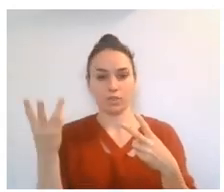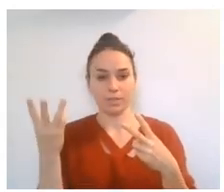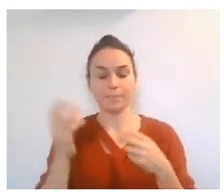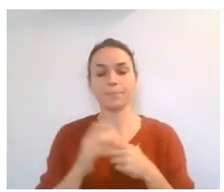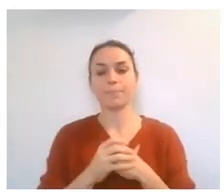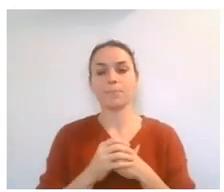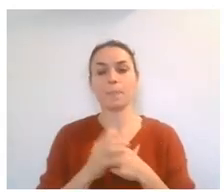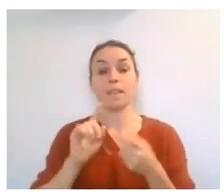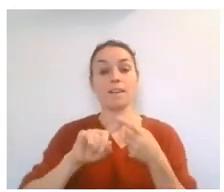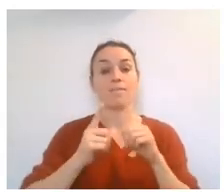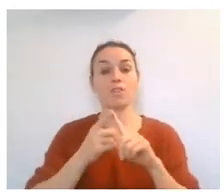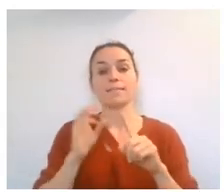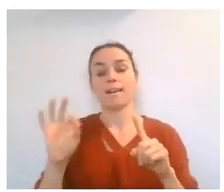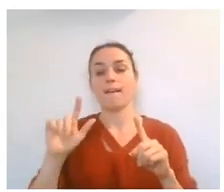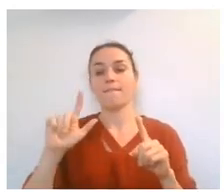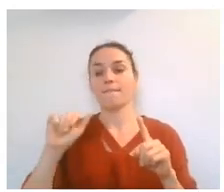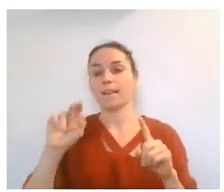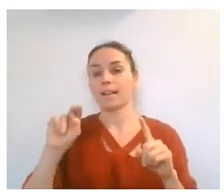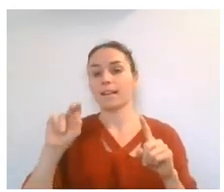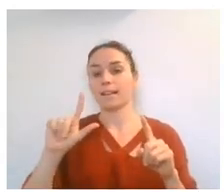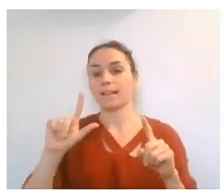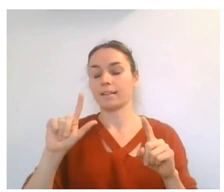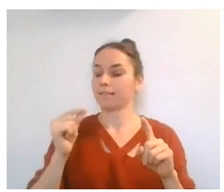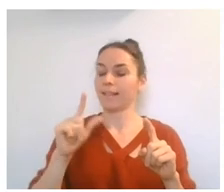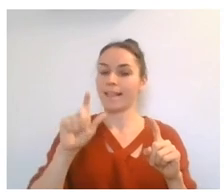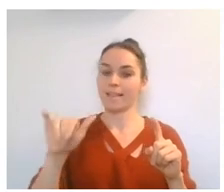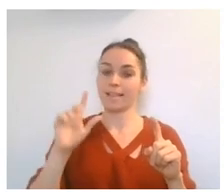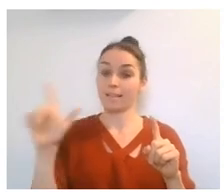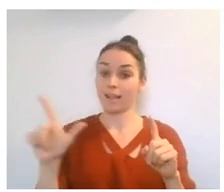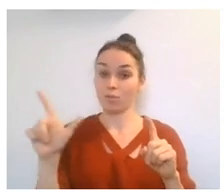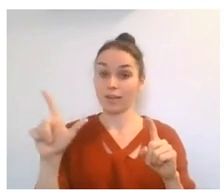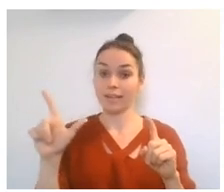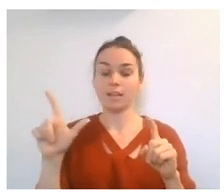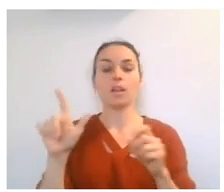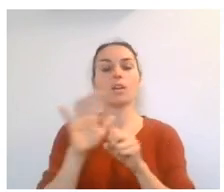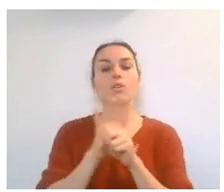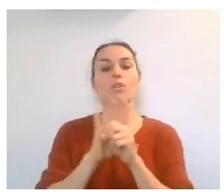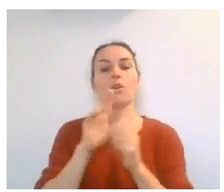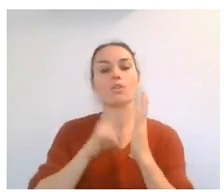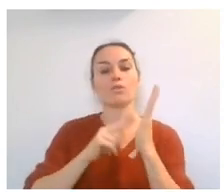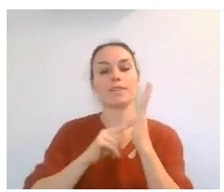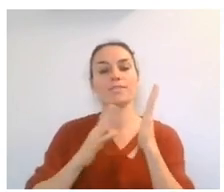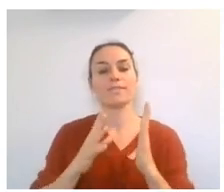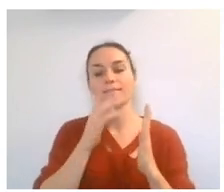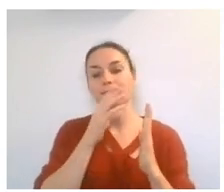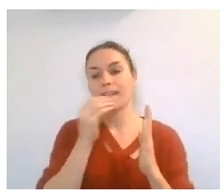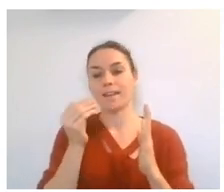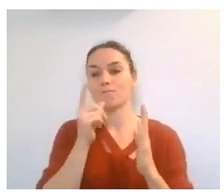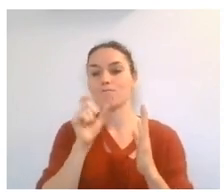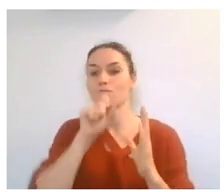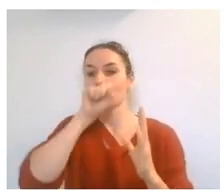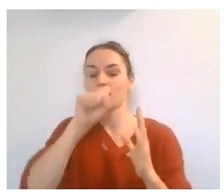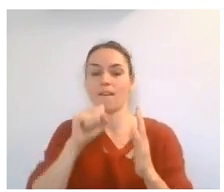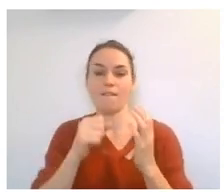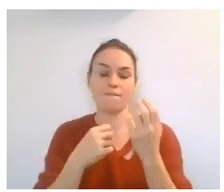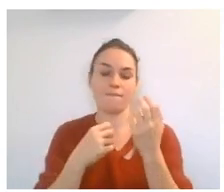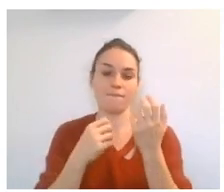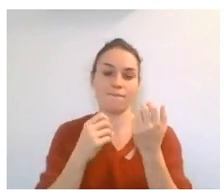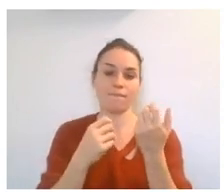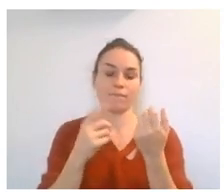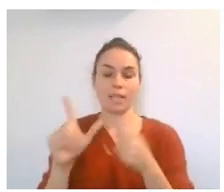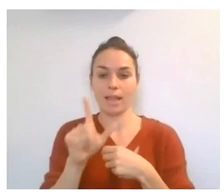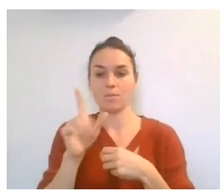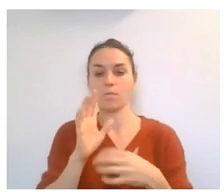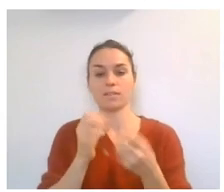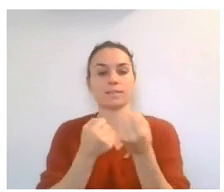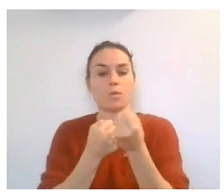Library, local readers and library lovers who provide essential support to their community library through private fundraising,